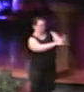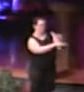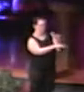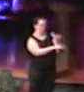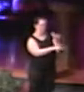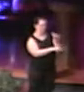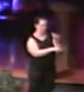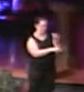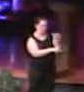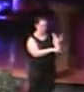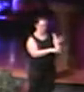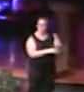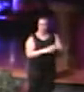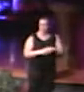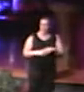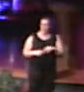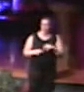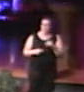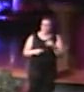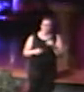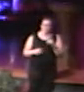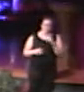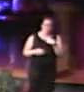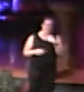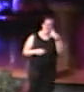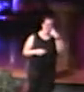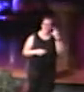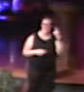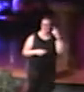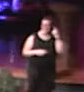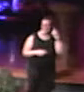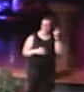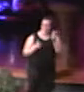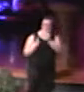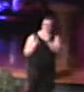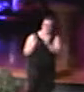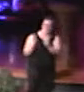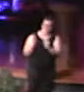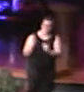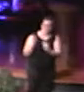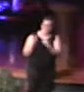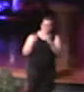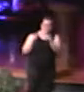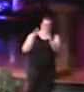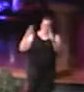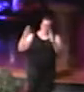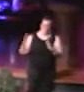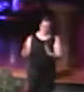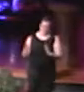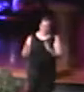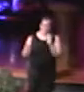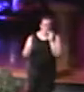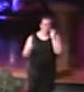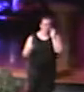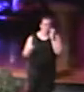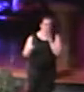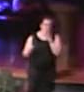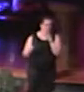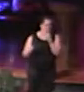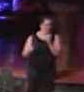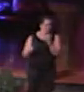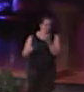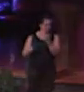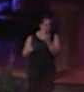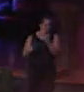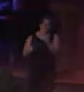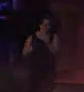is a poem that is reportedly inscribed on the wall of Mother Teresa's children's home in Calcutta, and it was attributed to her. However, an